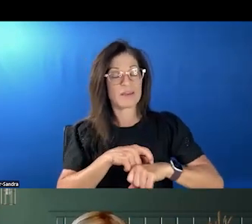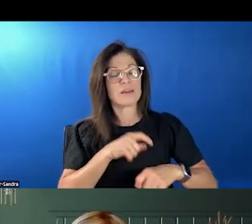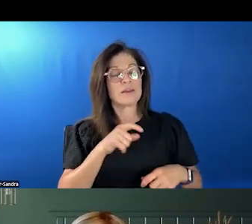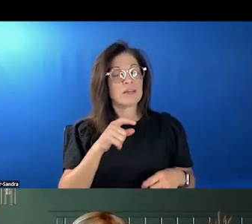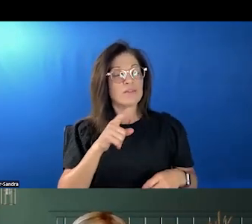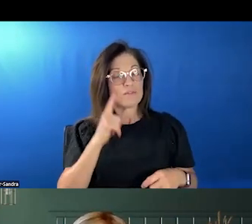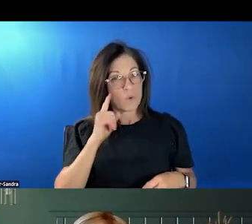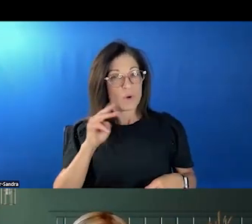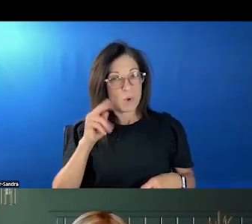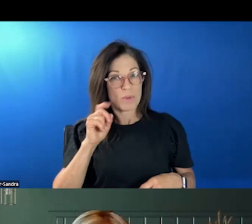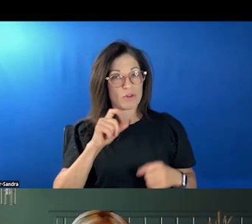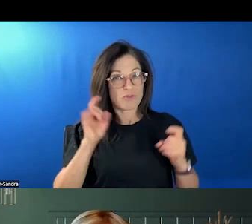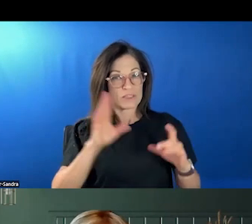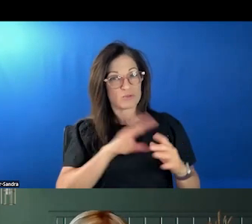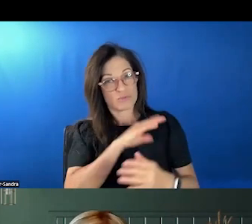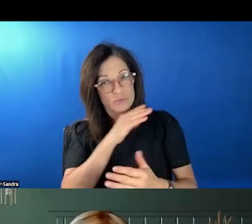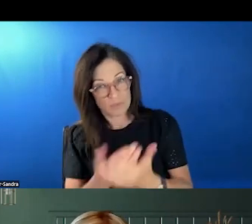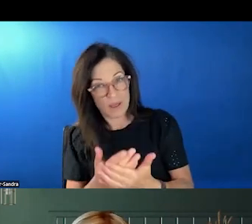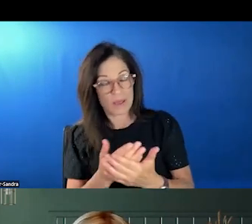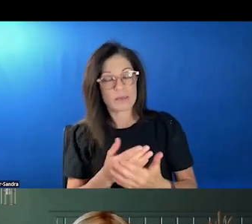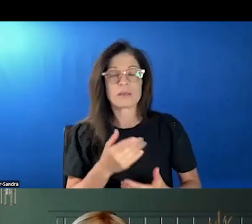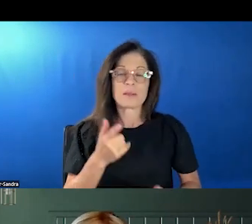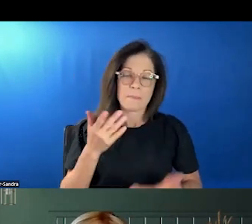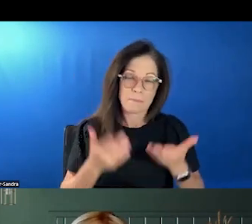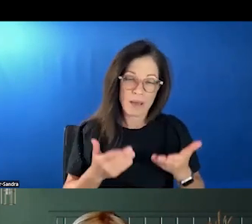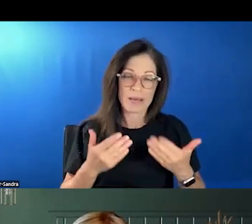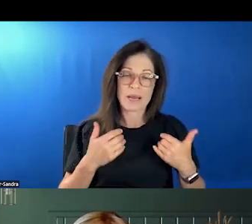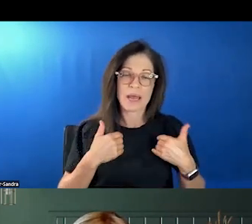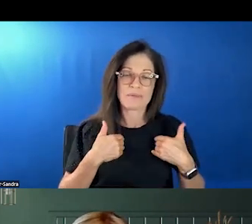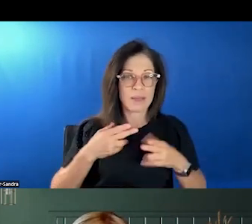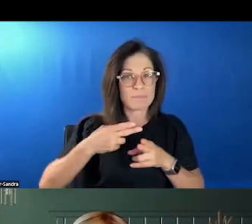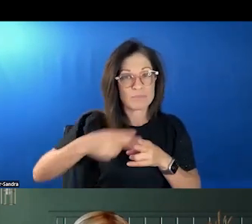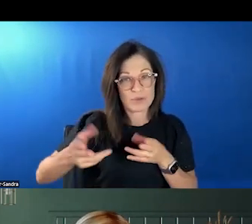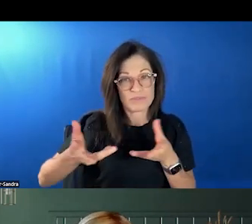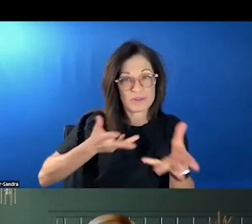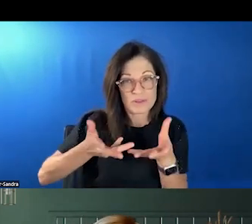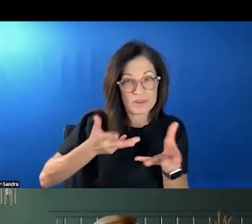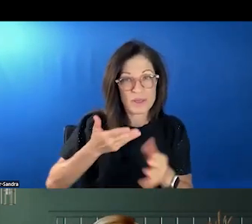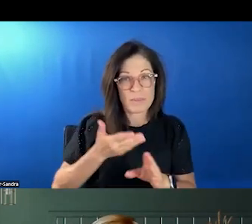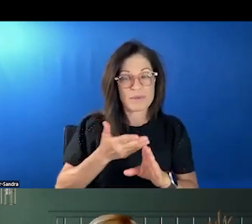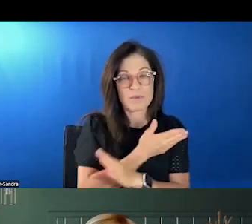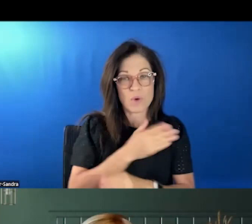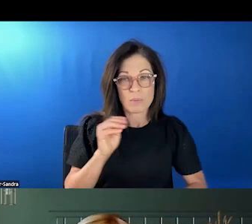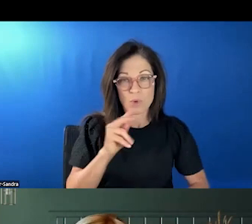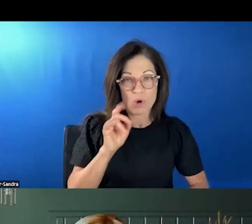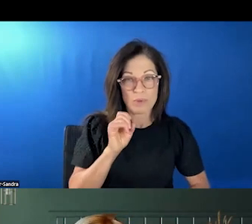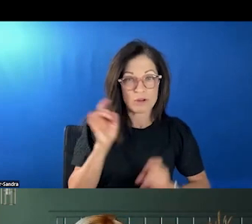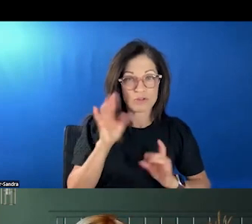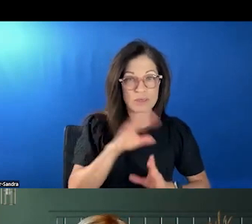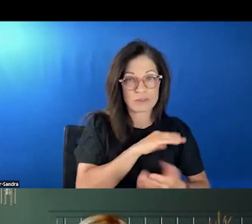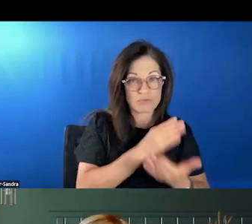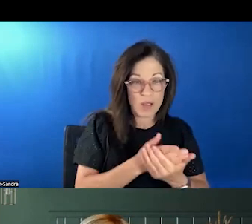respond, and therefore there may be a police interaction prior to mobile crisis or waiting for